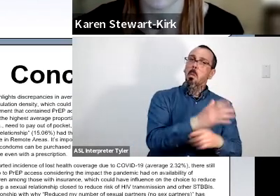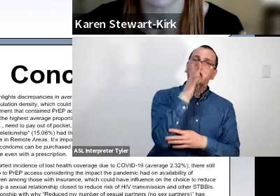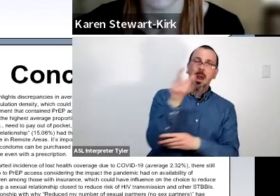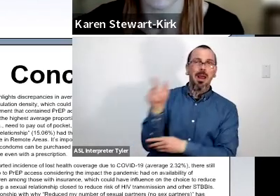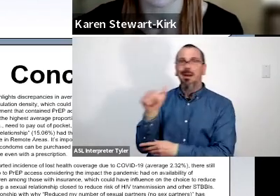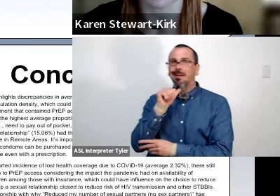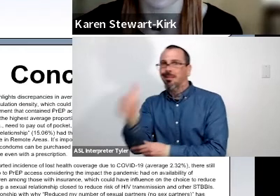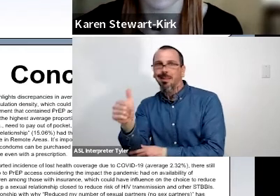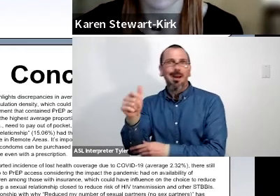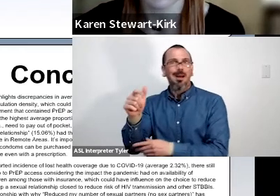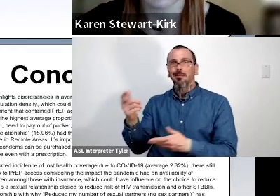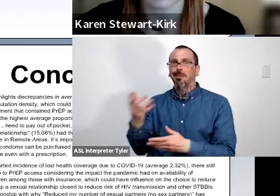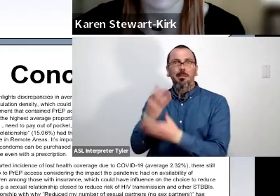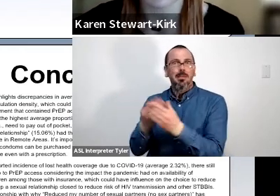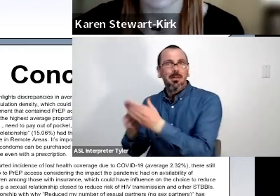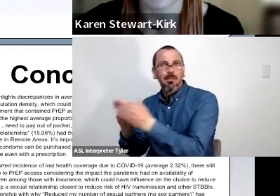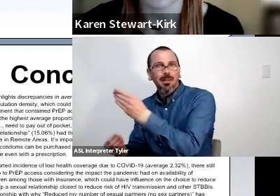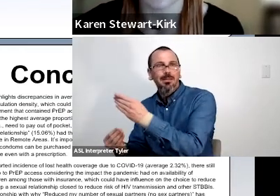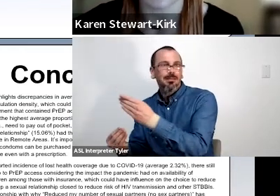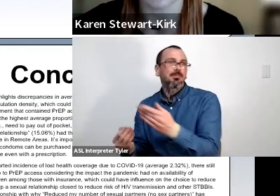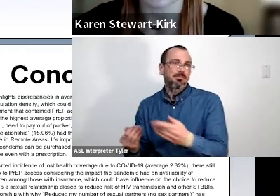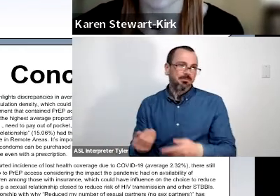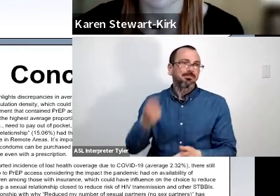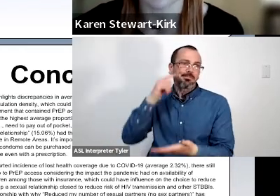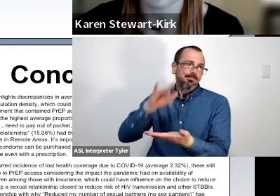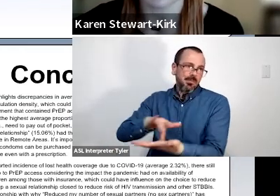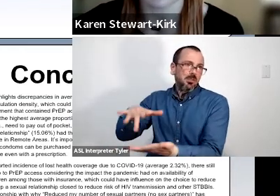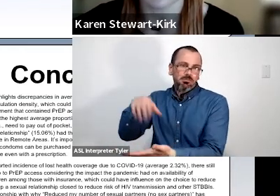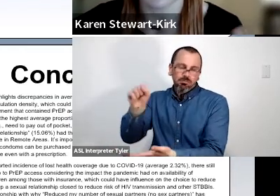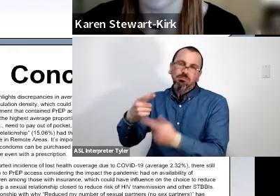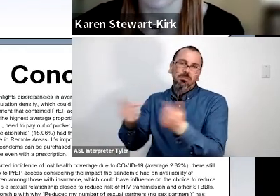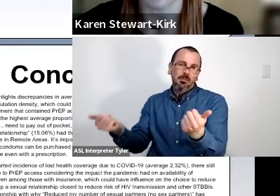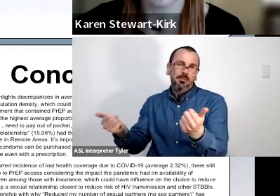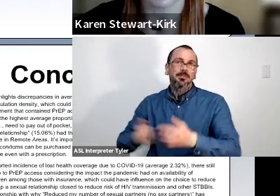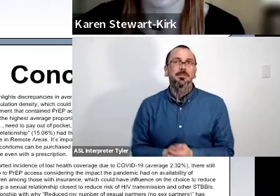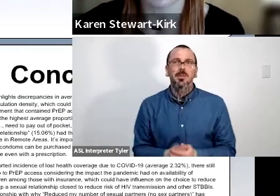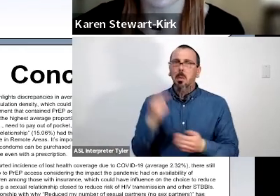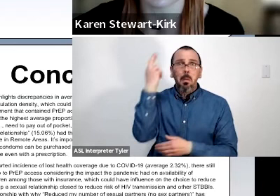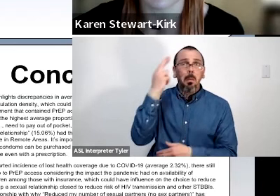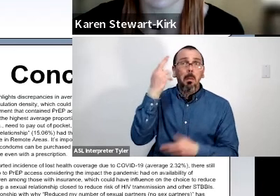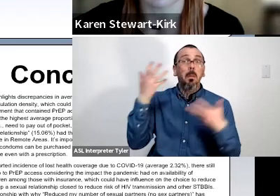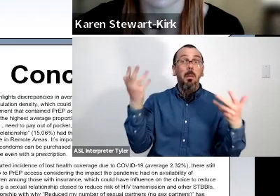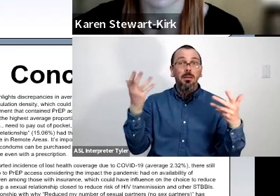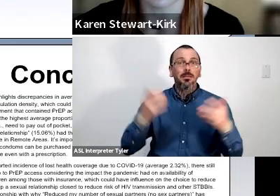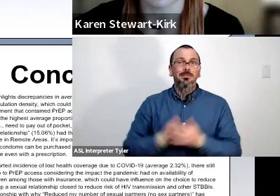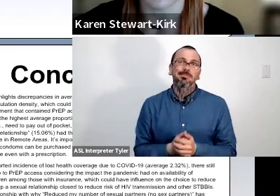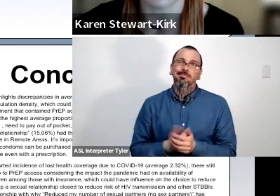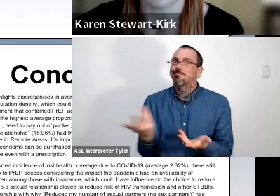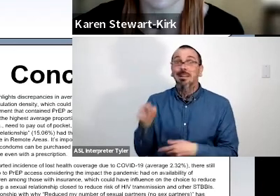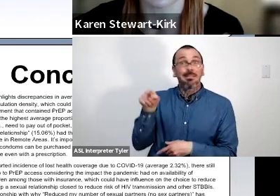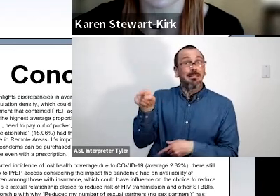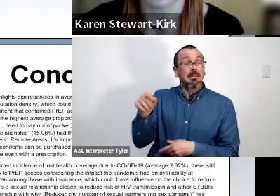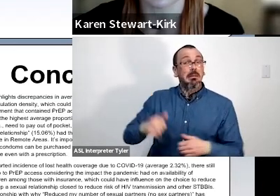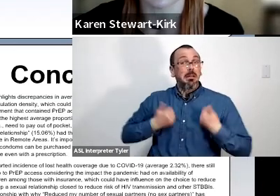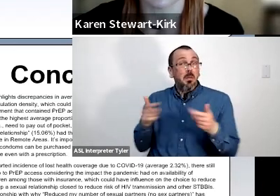PrEP to need ratios. There are several potential and interacting reasons for this, including concerns over privacy when living in a small